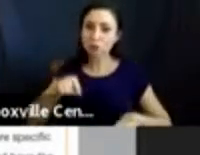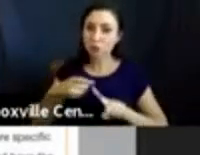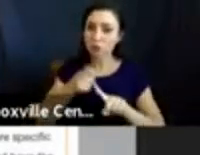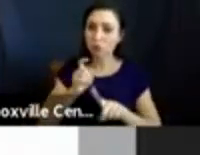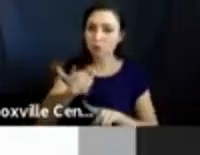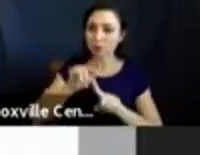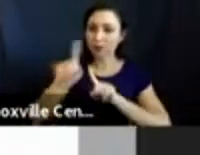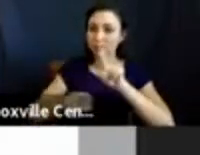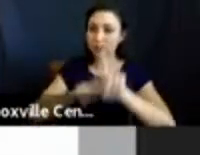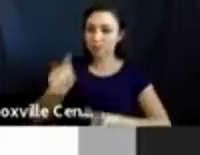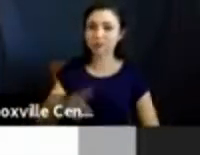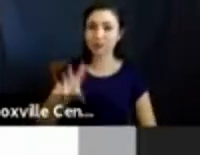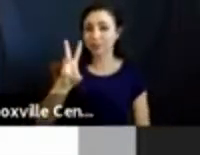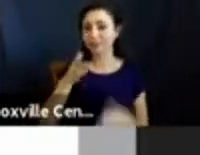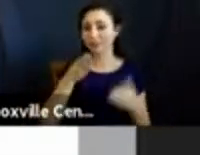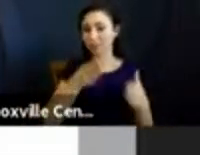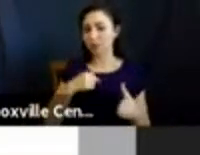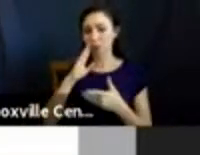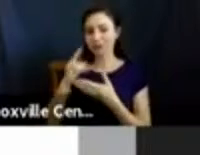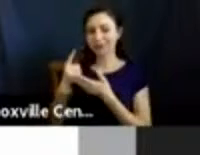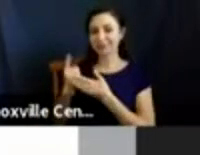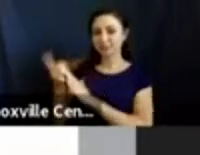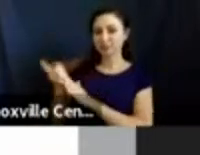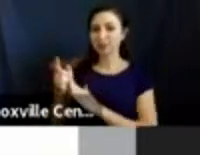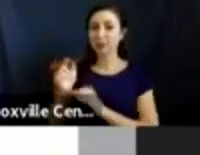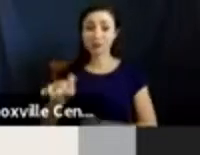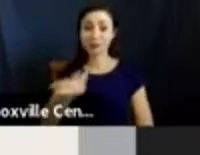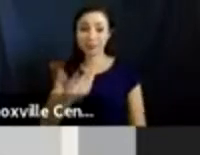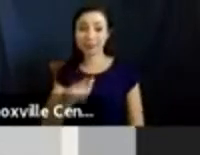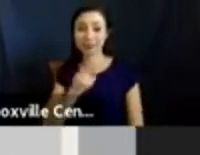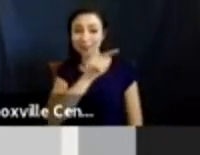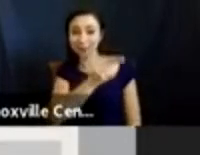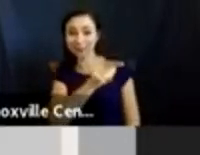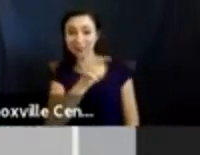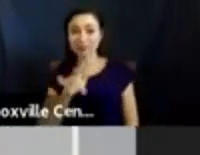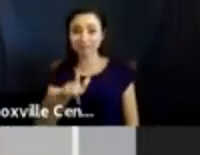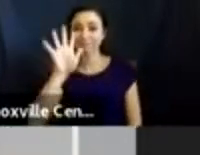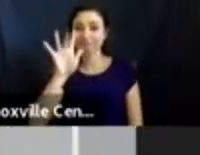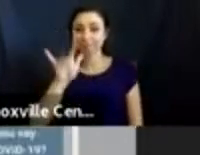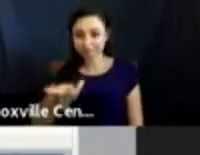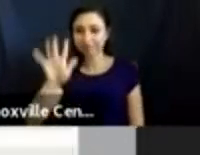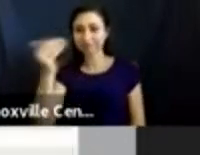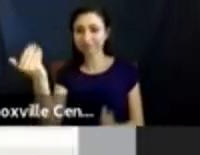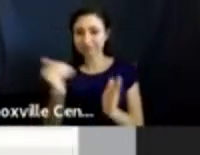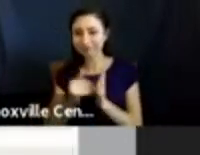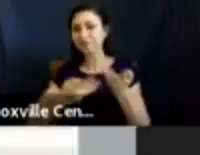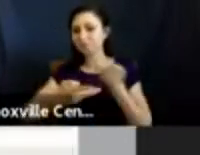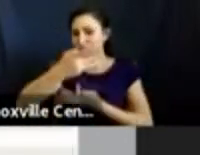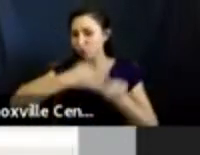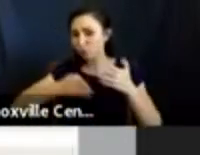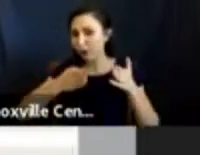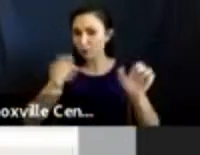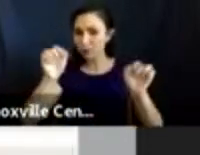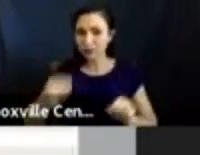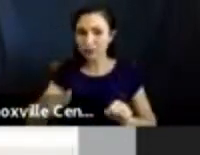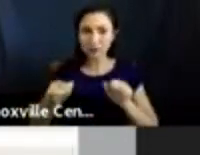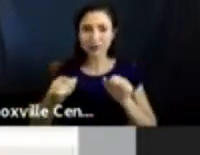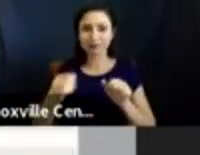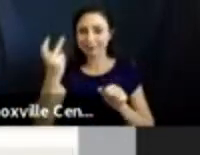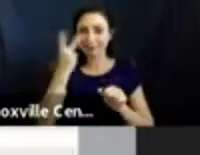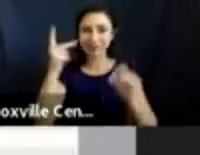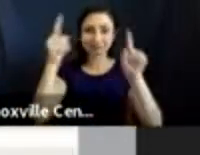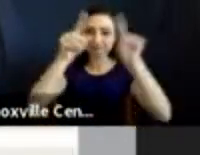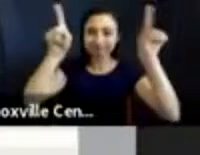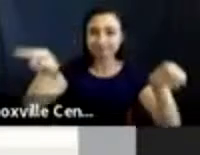actually been 6 waves, and I'll talk about that in a moment. They can actually click right here. They can scroll through, again, in an interactive format with screens for